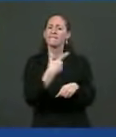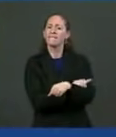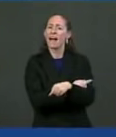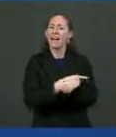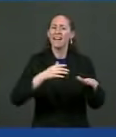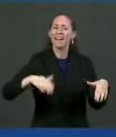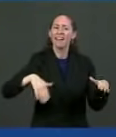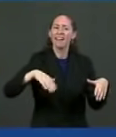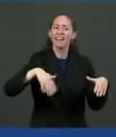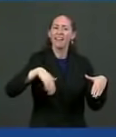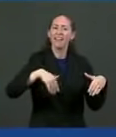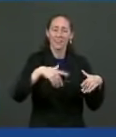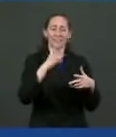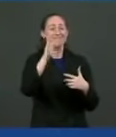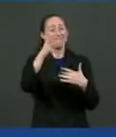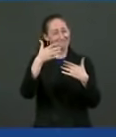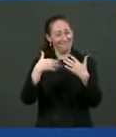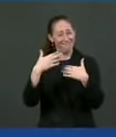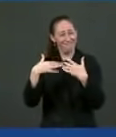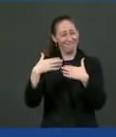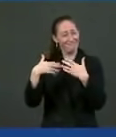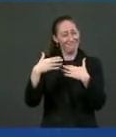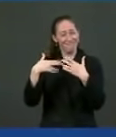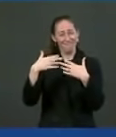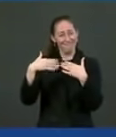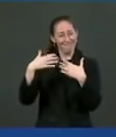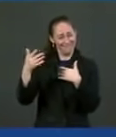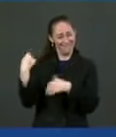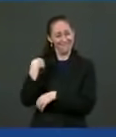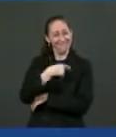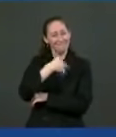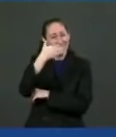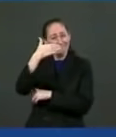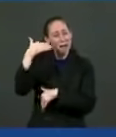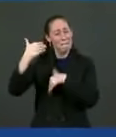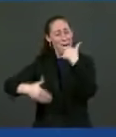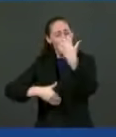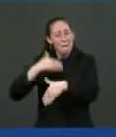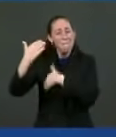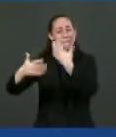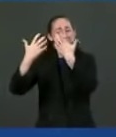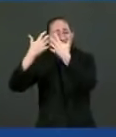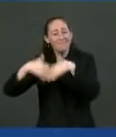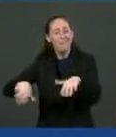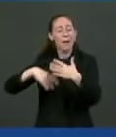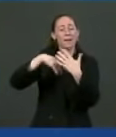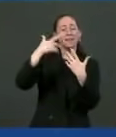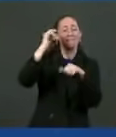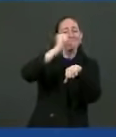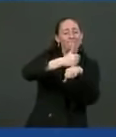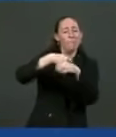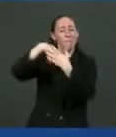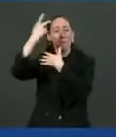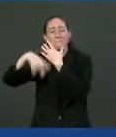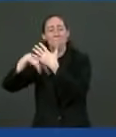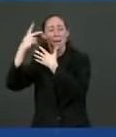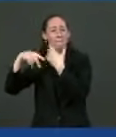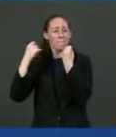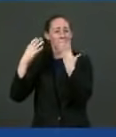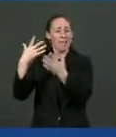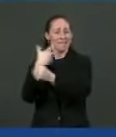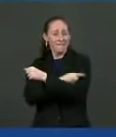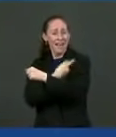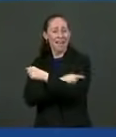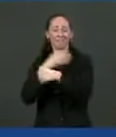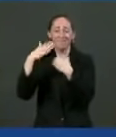having unprecedented and successful vaccination program, despite the fact that for almost 5 months,